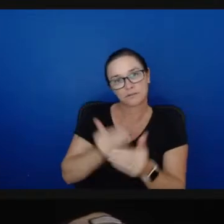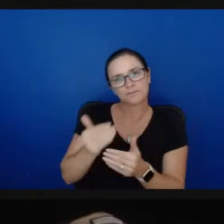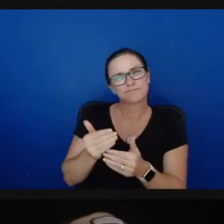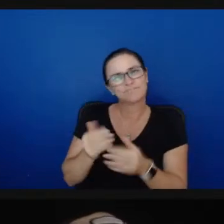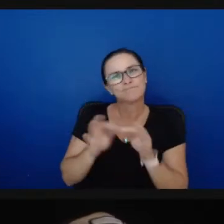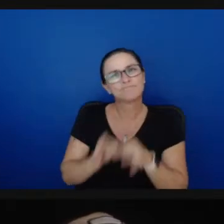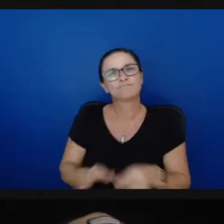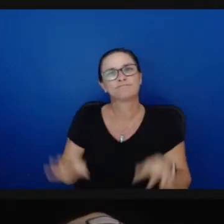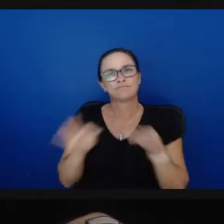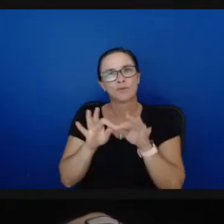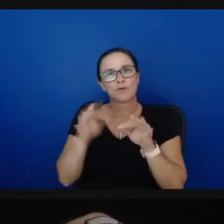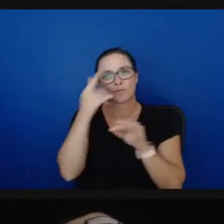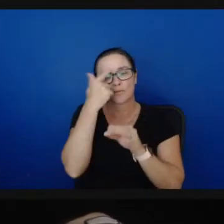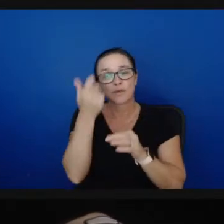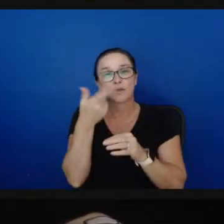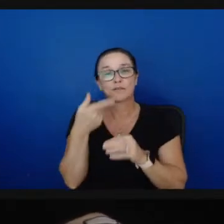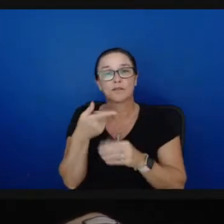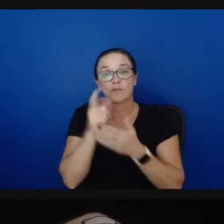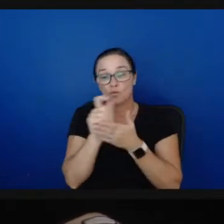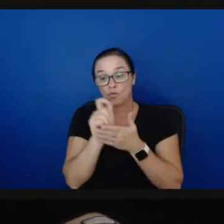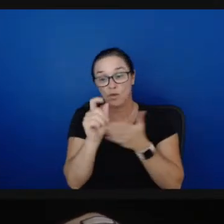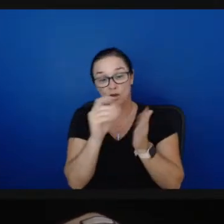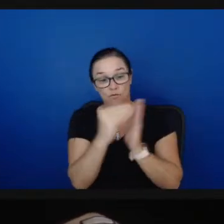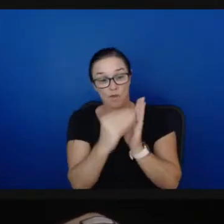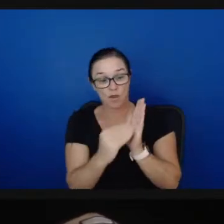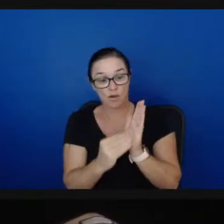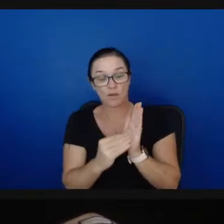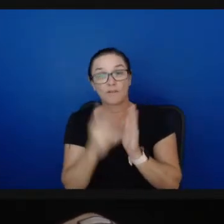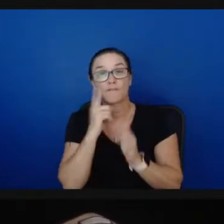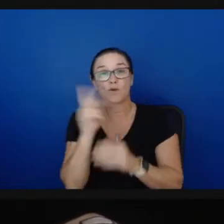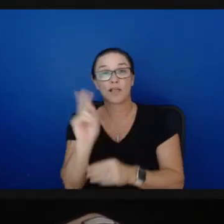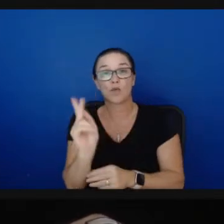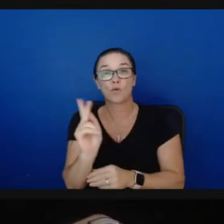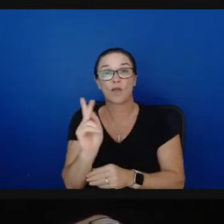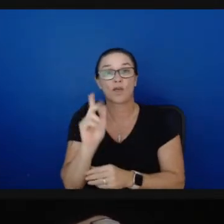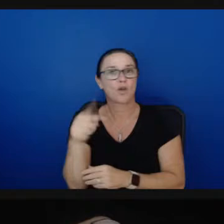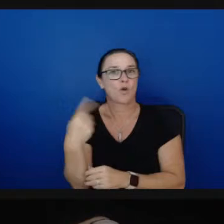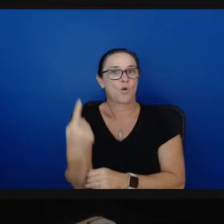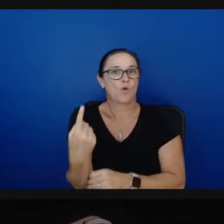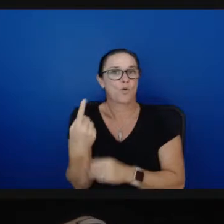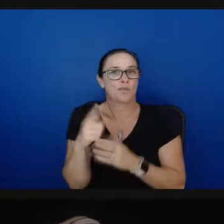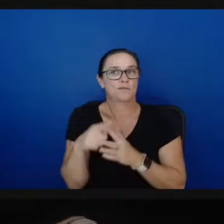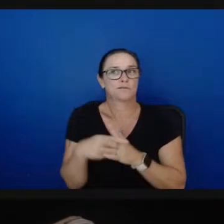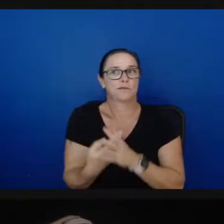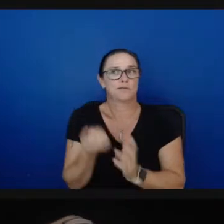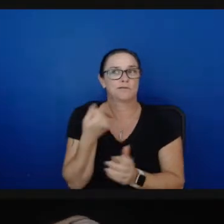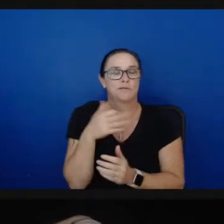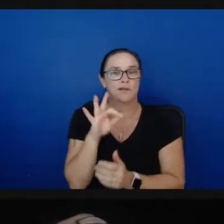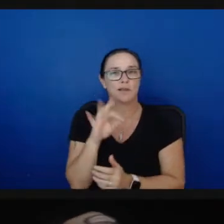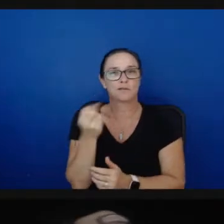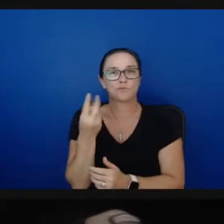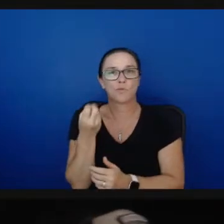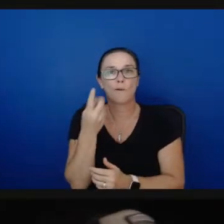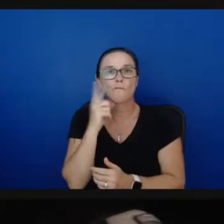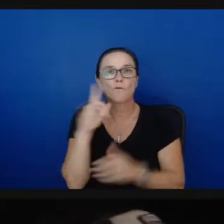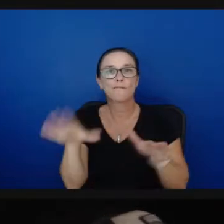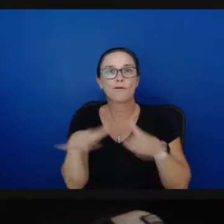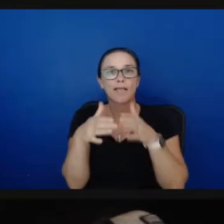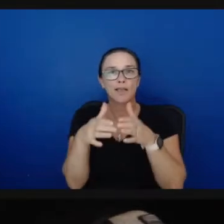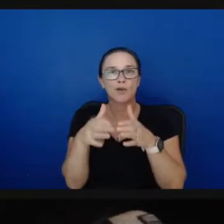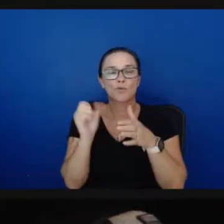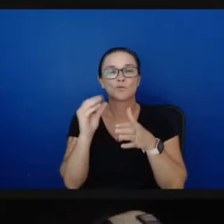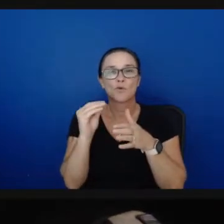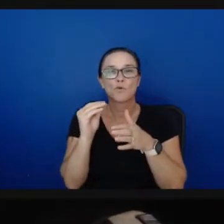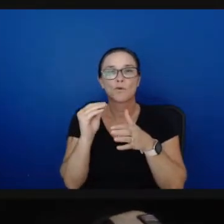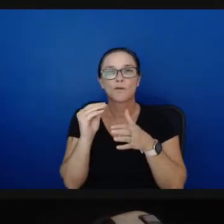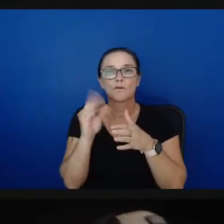because the written record on Kilauea only goes back to 1912 for the volcano. So really